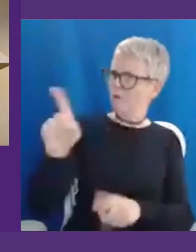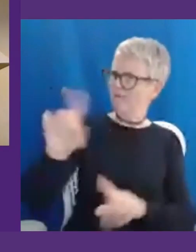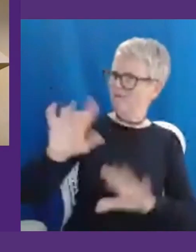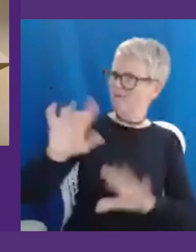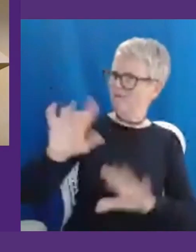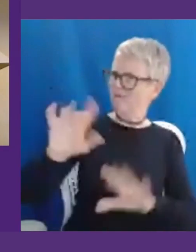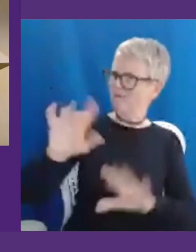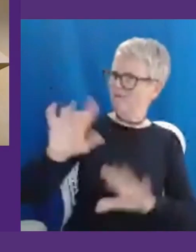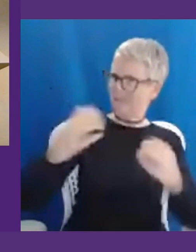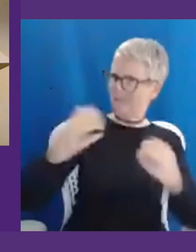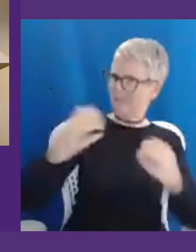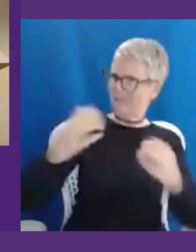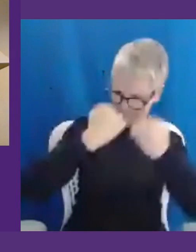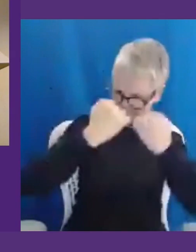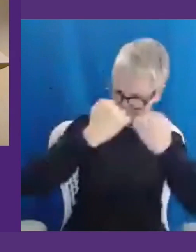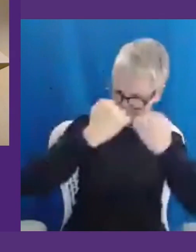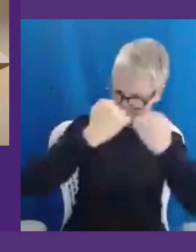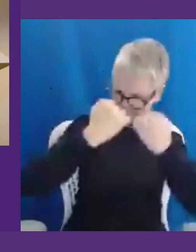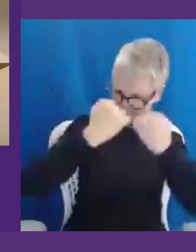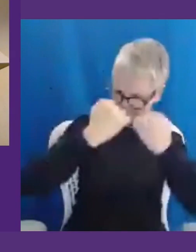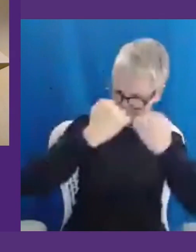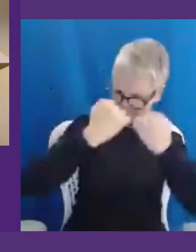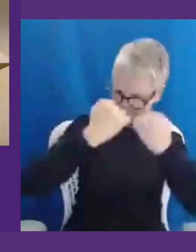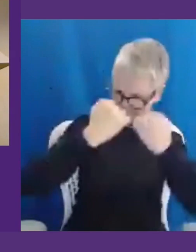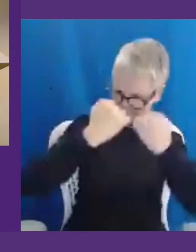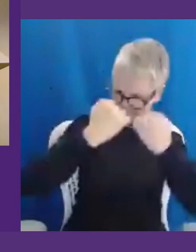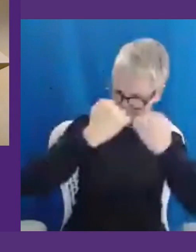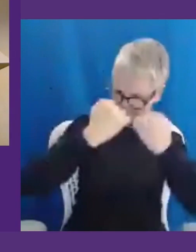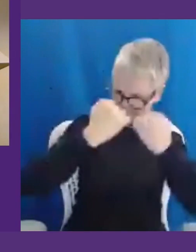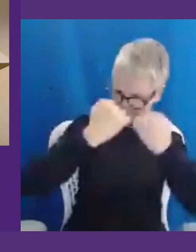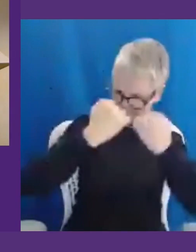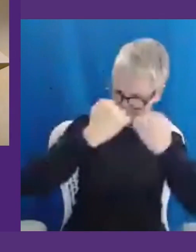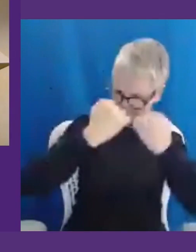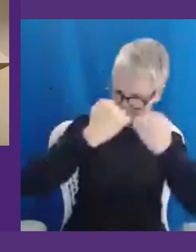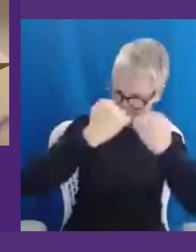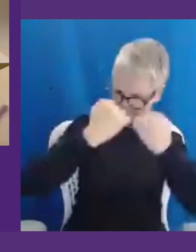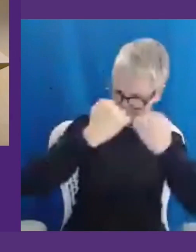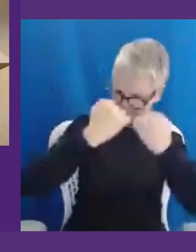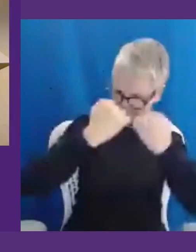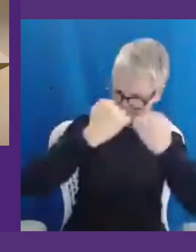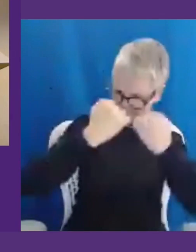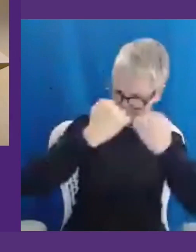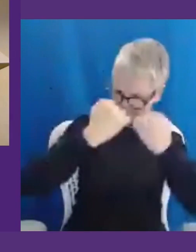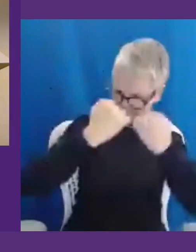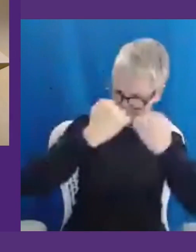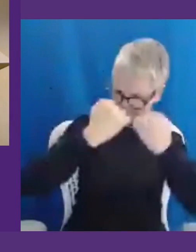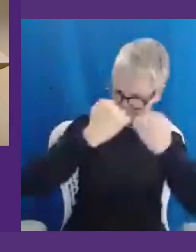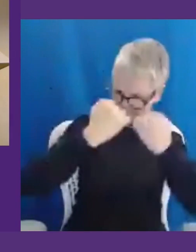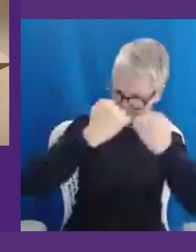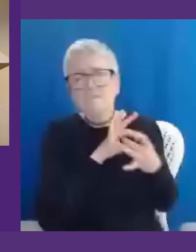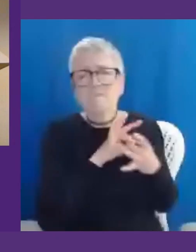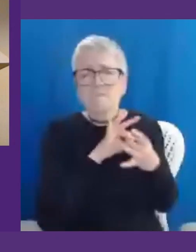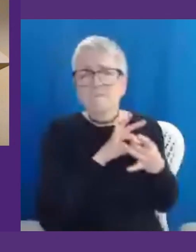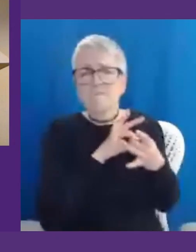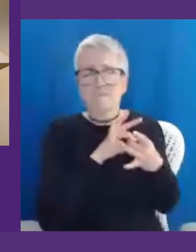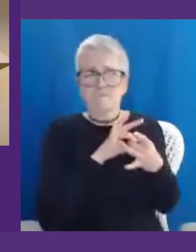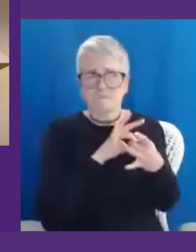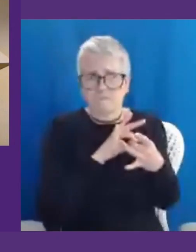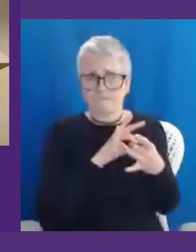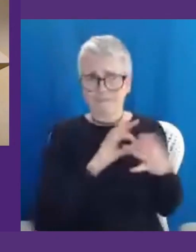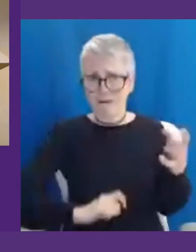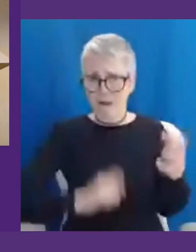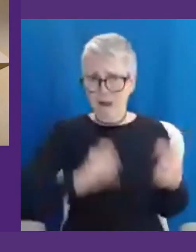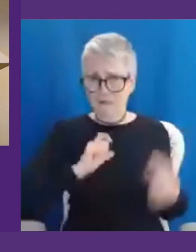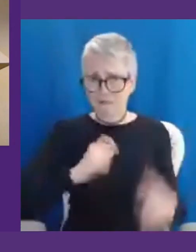I grew up in a very loving family. And as a result, I was very confident. And of course, I knew I